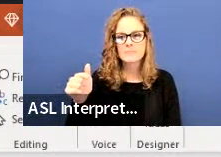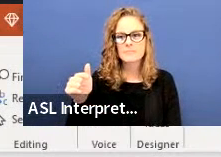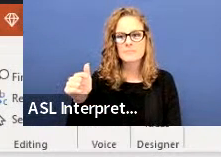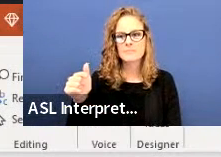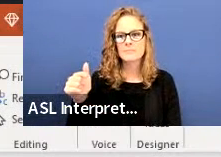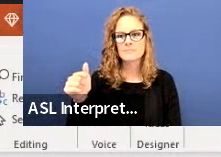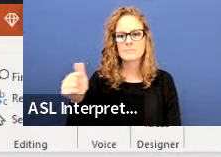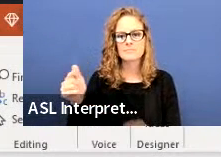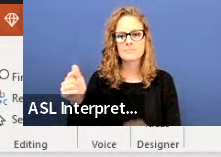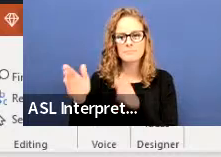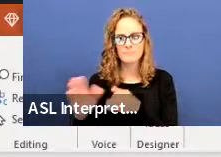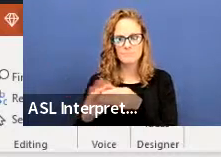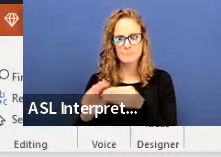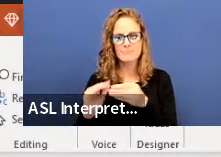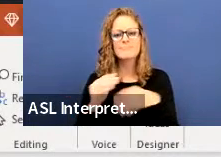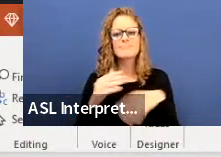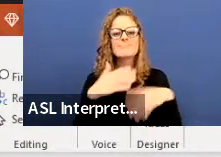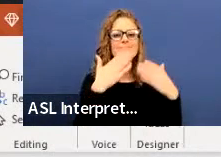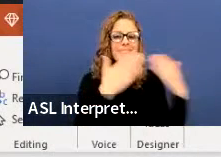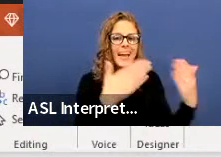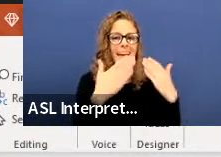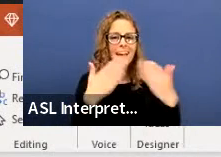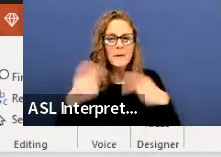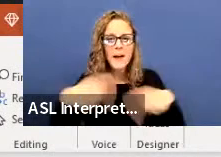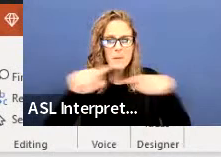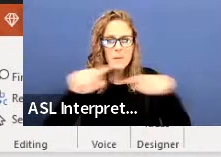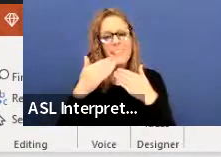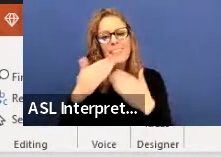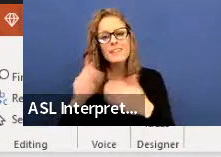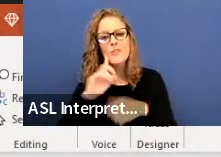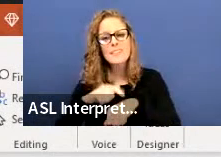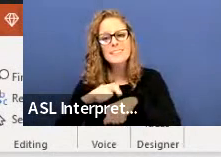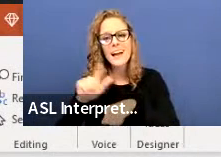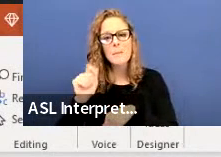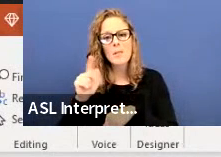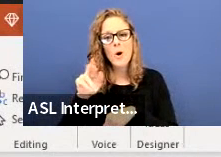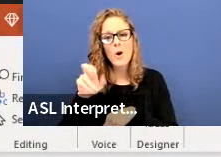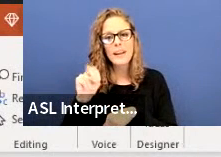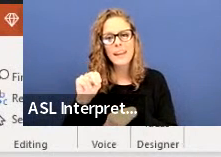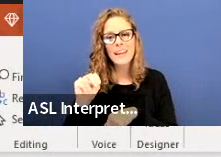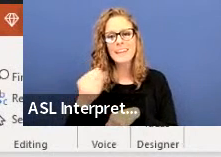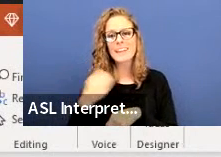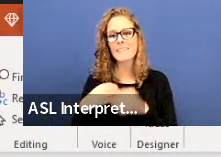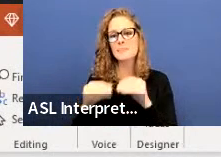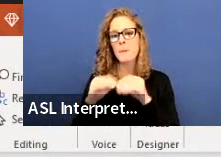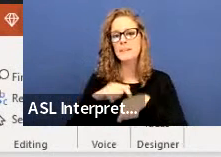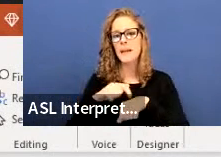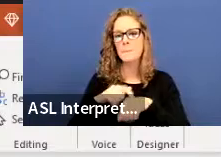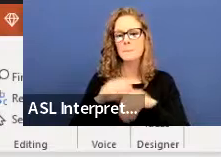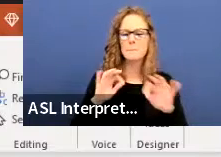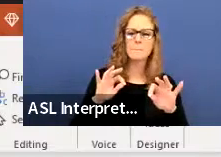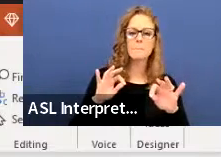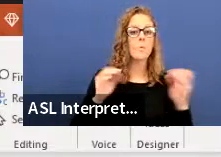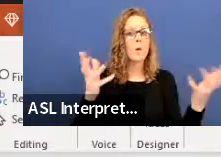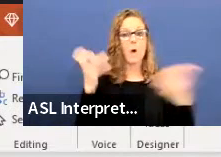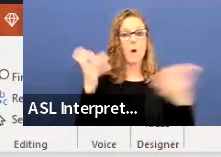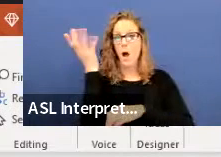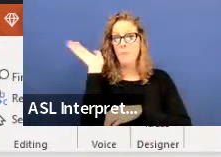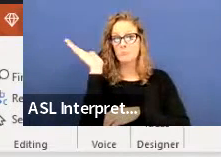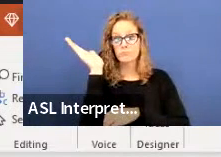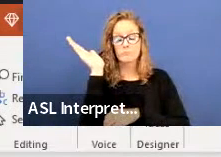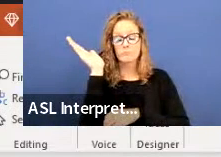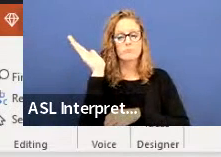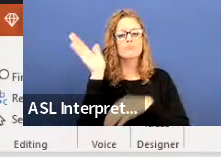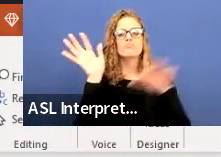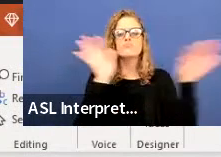Thank you for the time, Lauren, that we have some more time. So what we wanted to do was